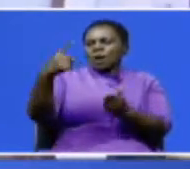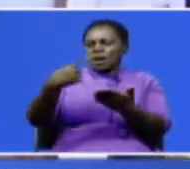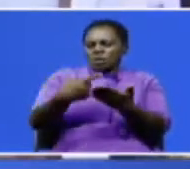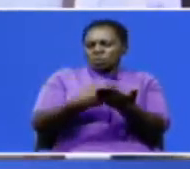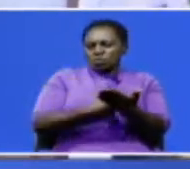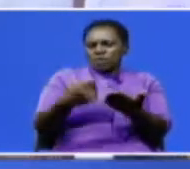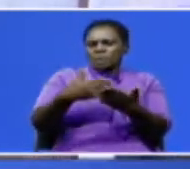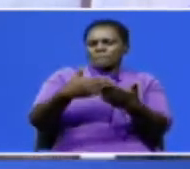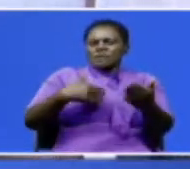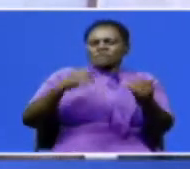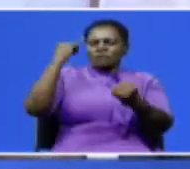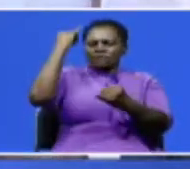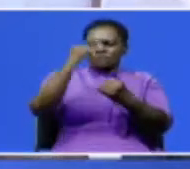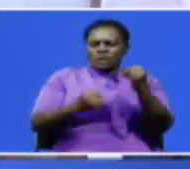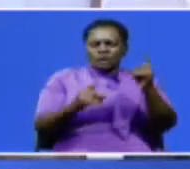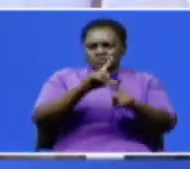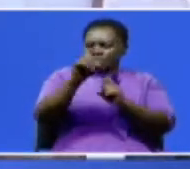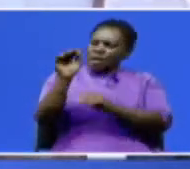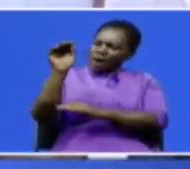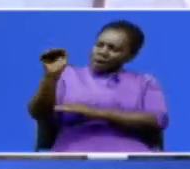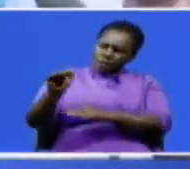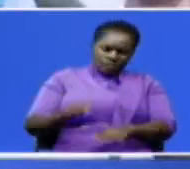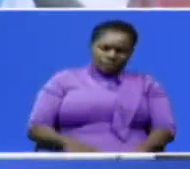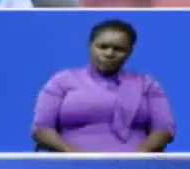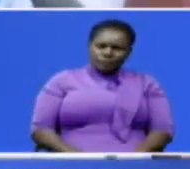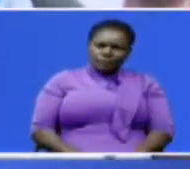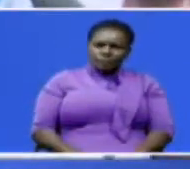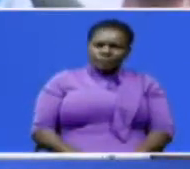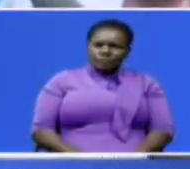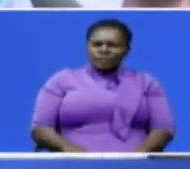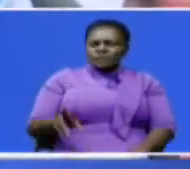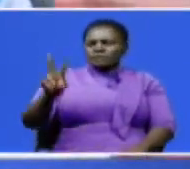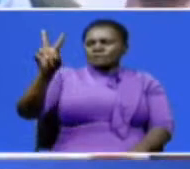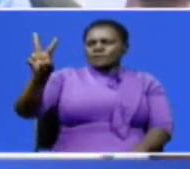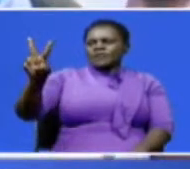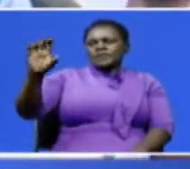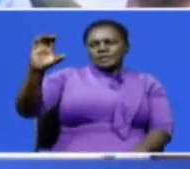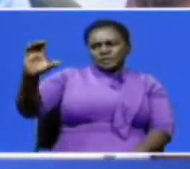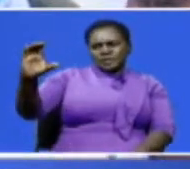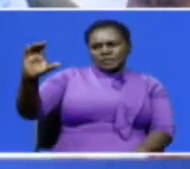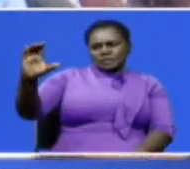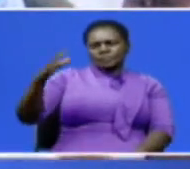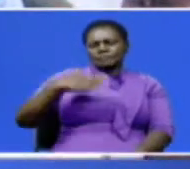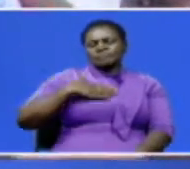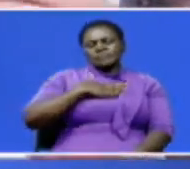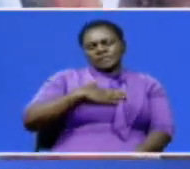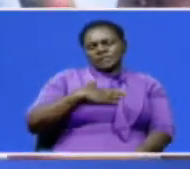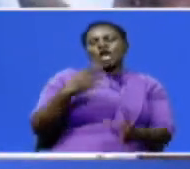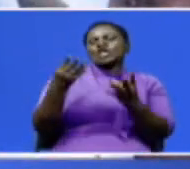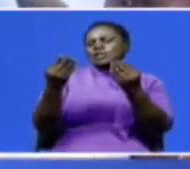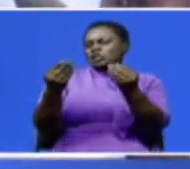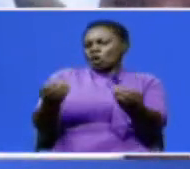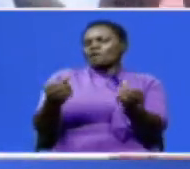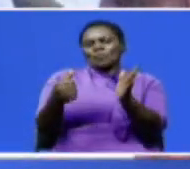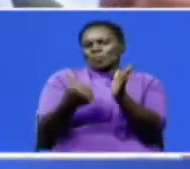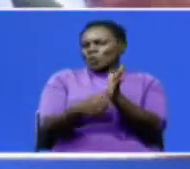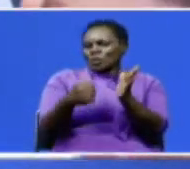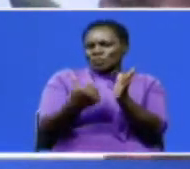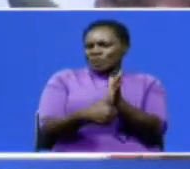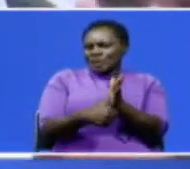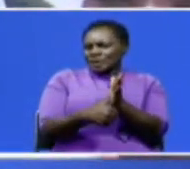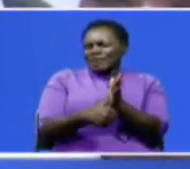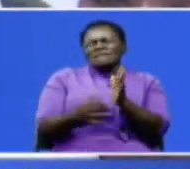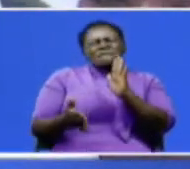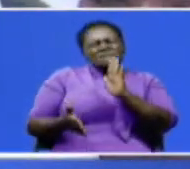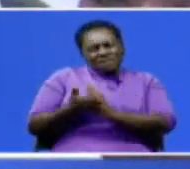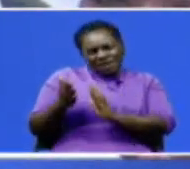ahead of their final exams. They're asking the VC of the University of Nairobi to solve this stalemate as